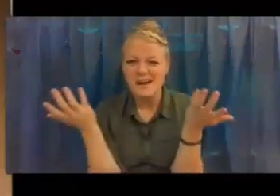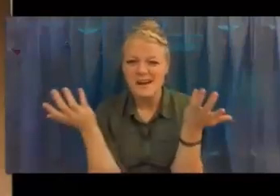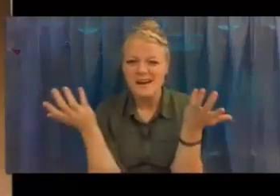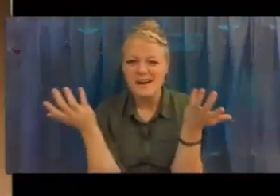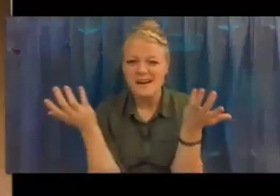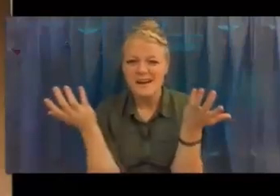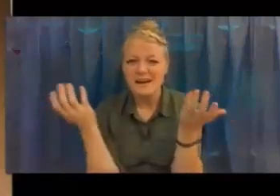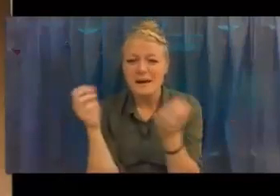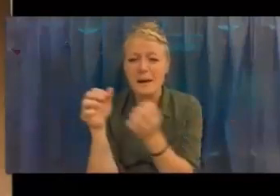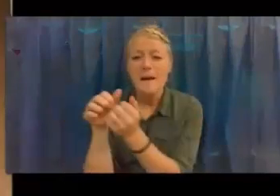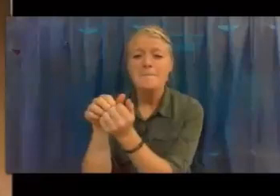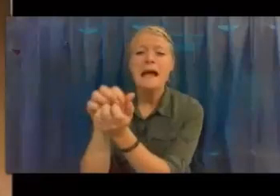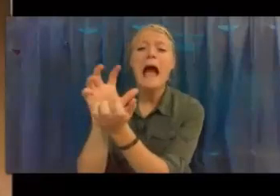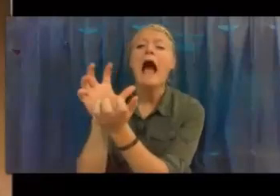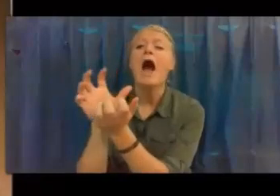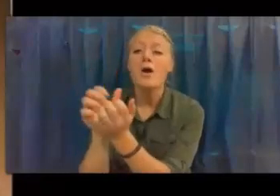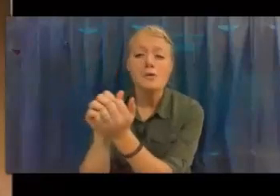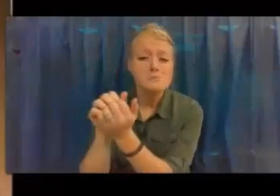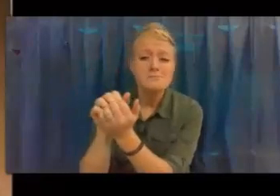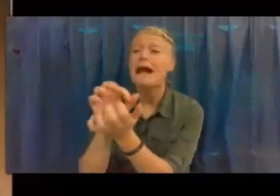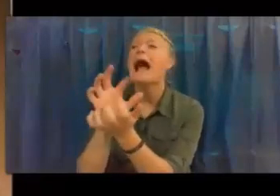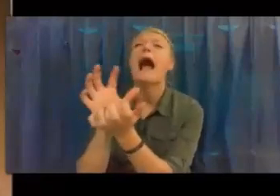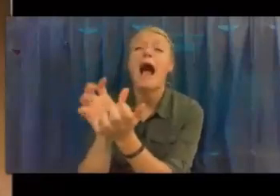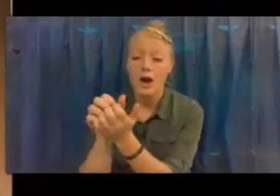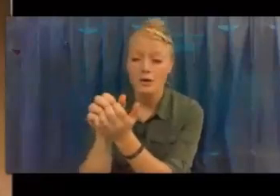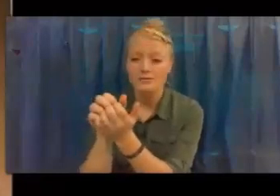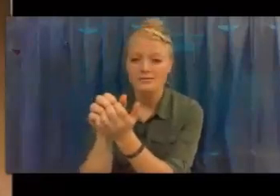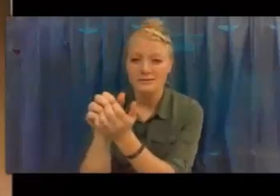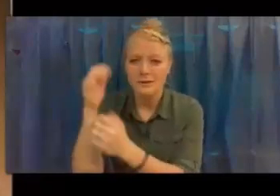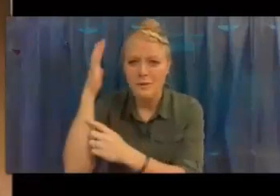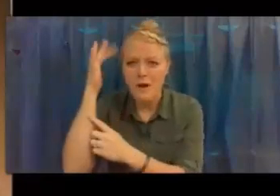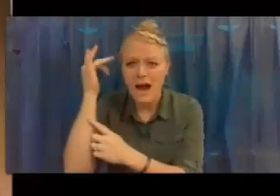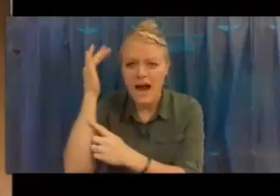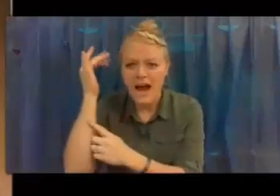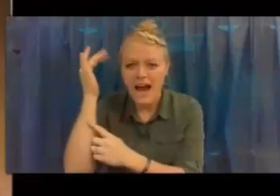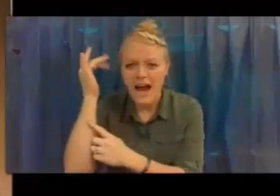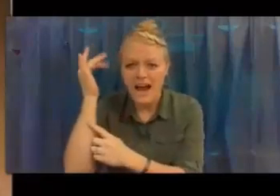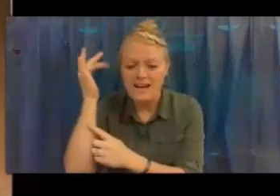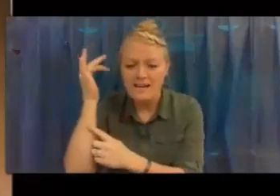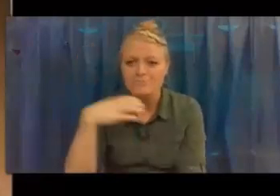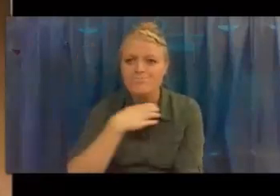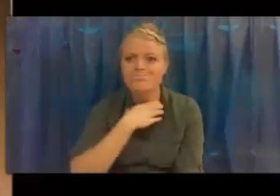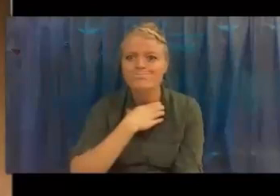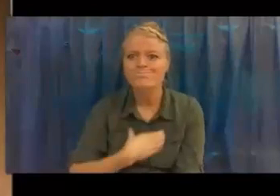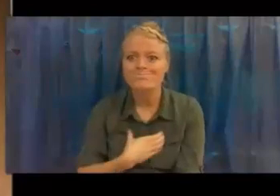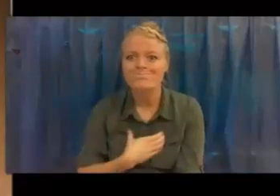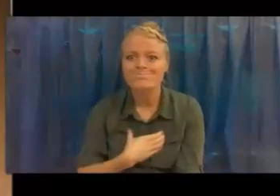What do these special cats do? Meow, meow.